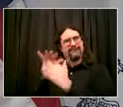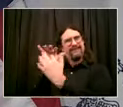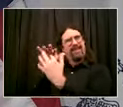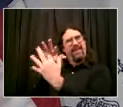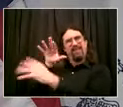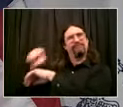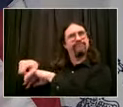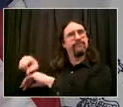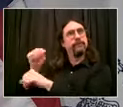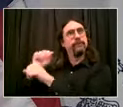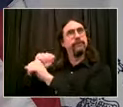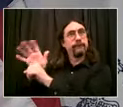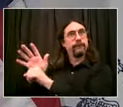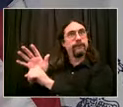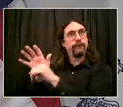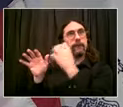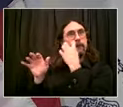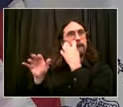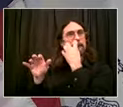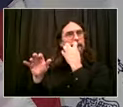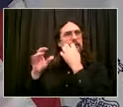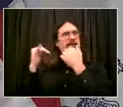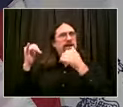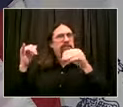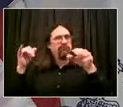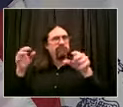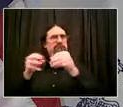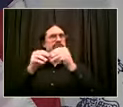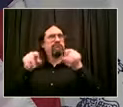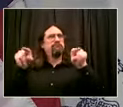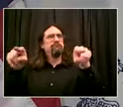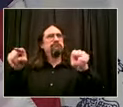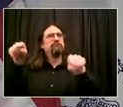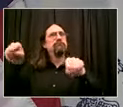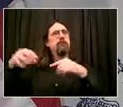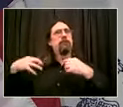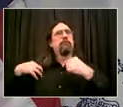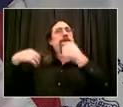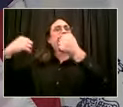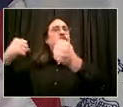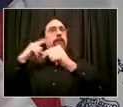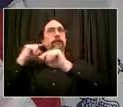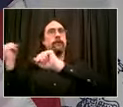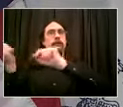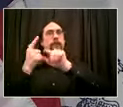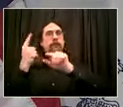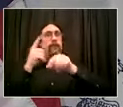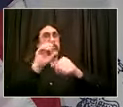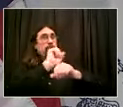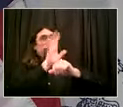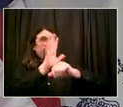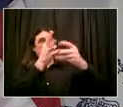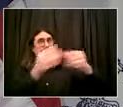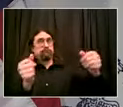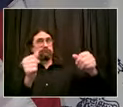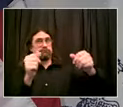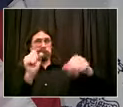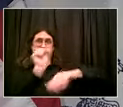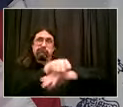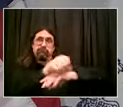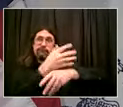back in the fall the vision to become the public health capital of the world because of our real experience as the epicenter